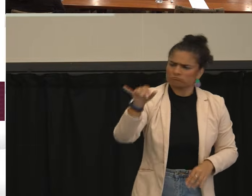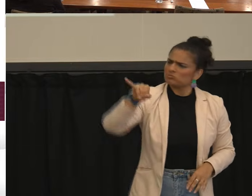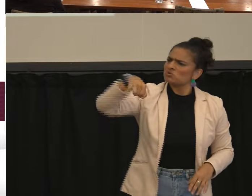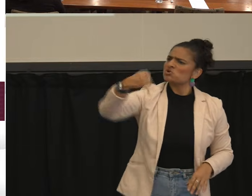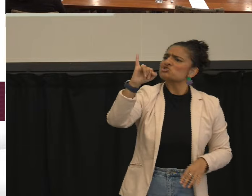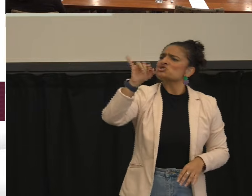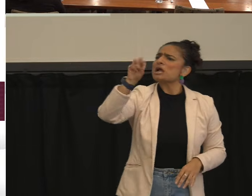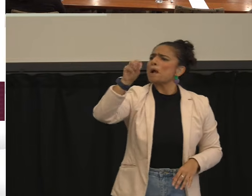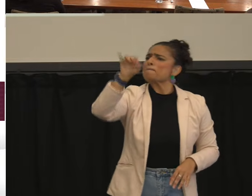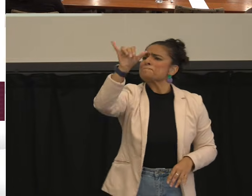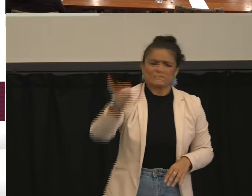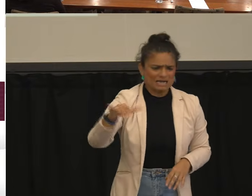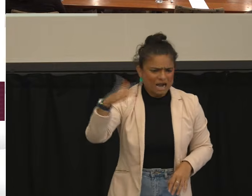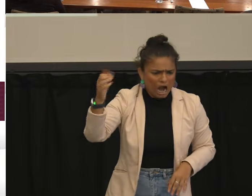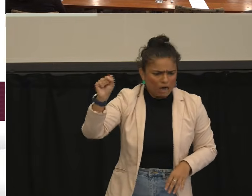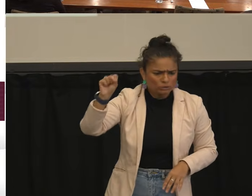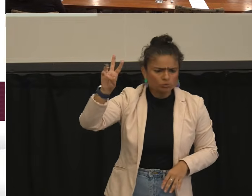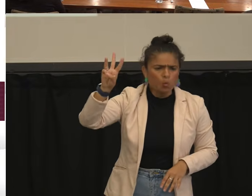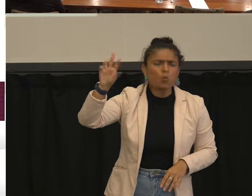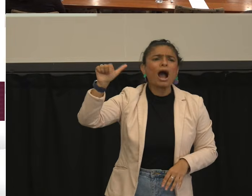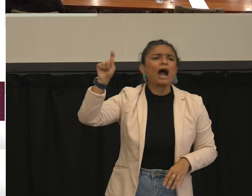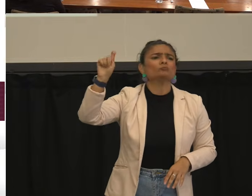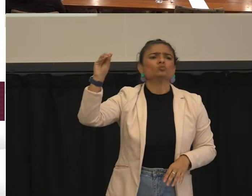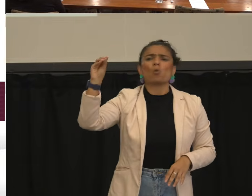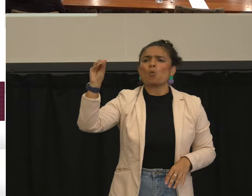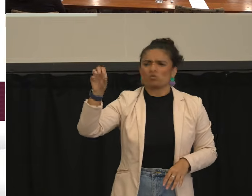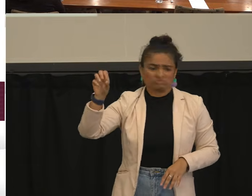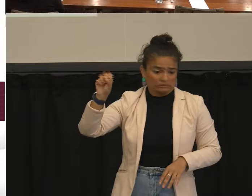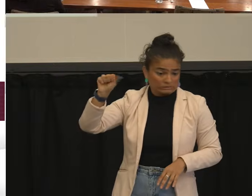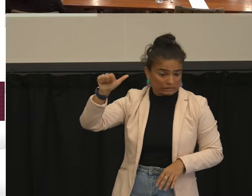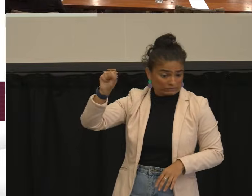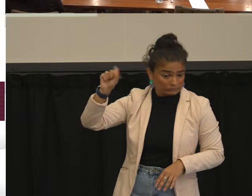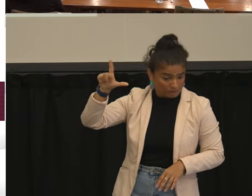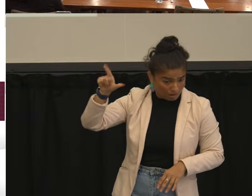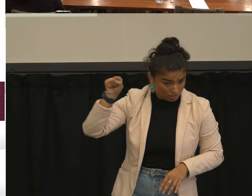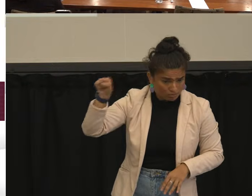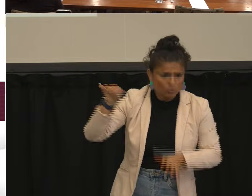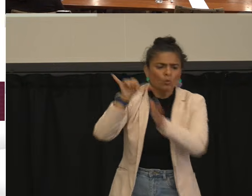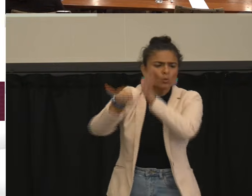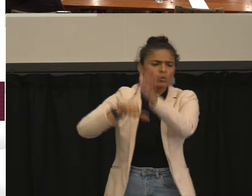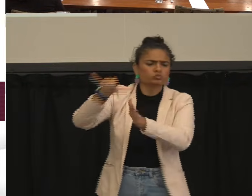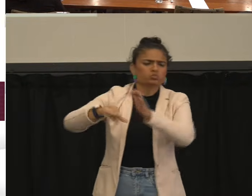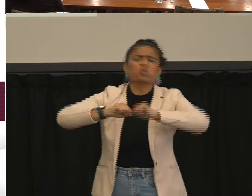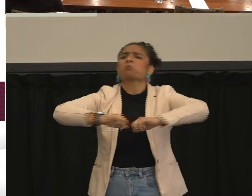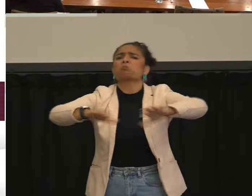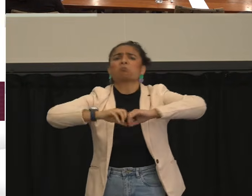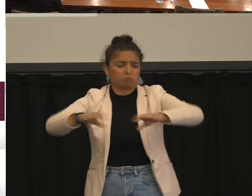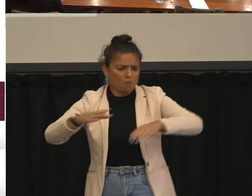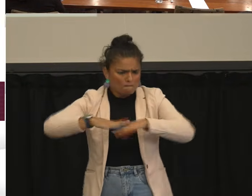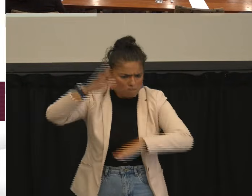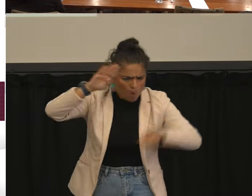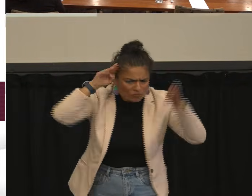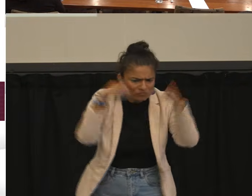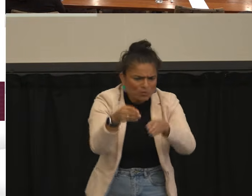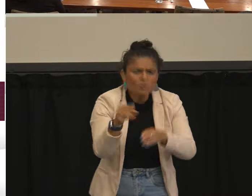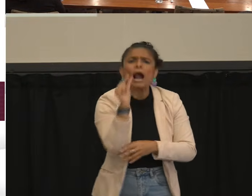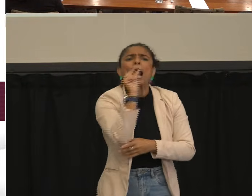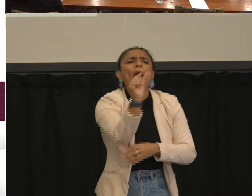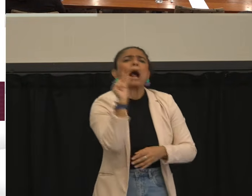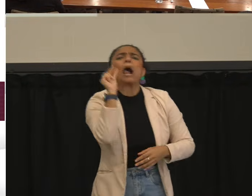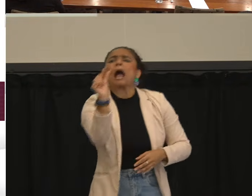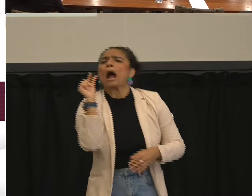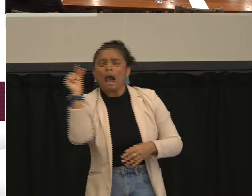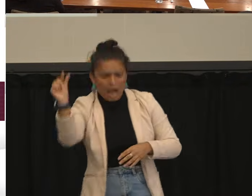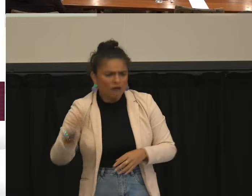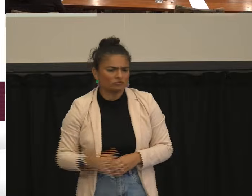There's also Jimmy Swafo, South African Sign Language SASL, another YouTuber who create